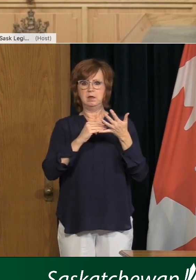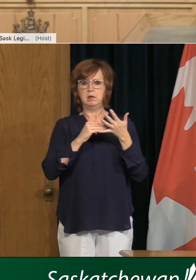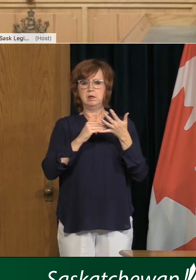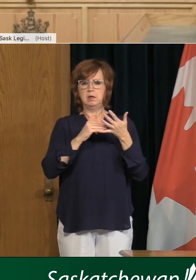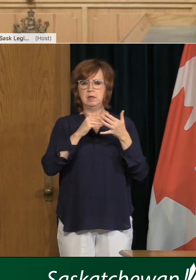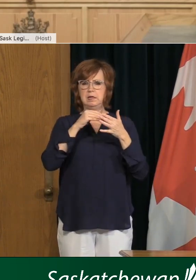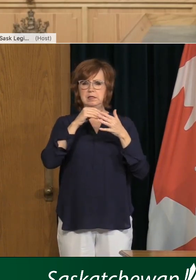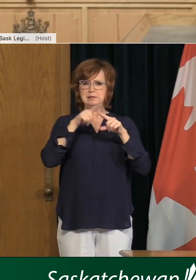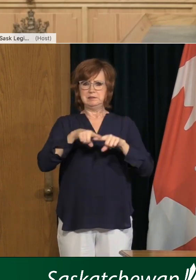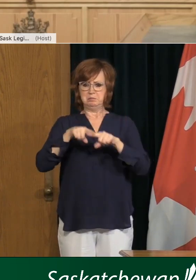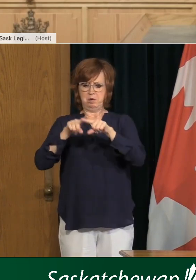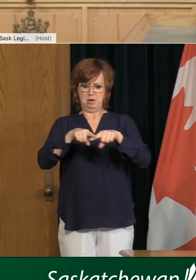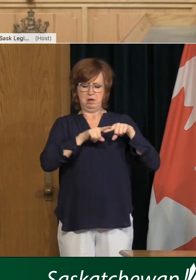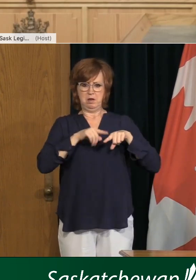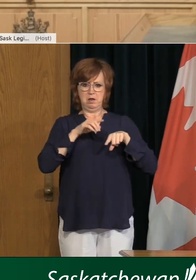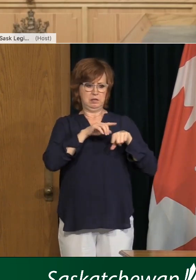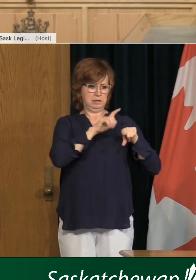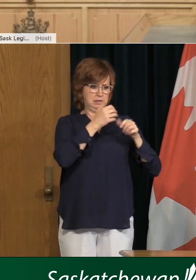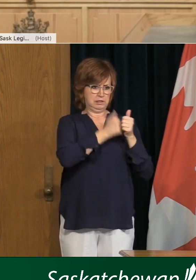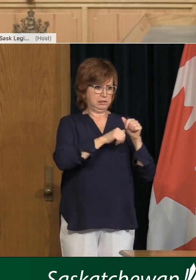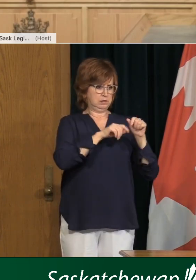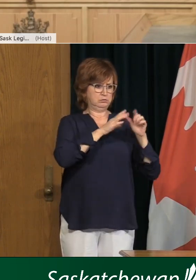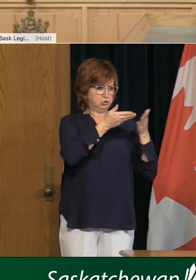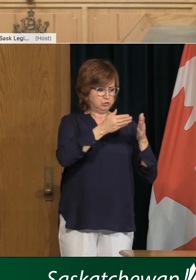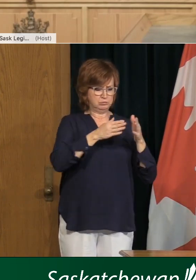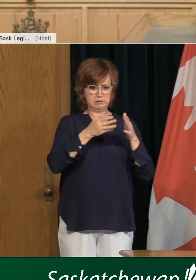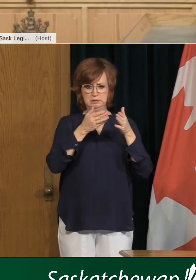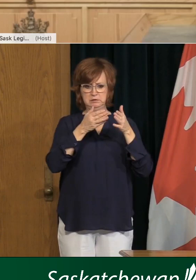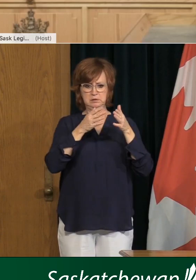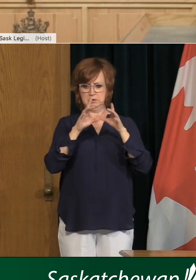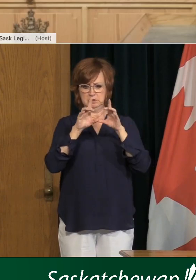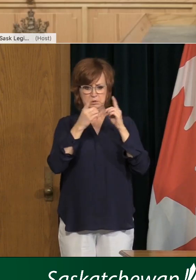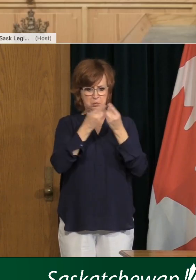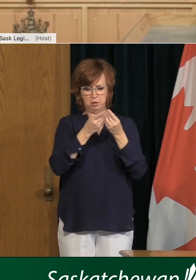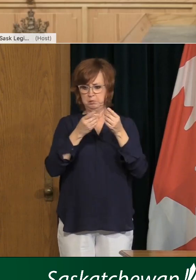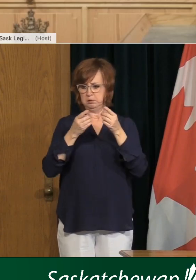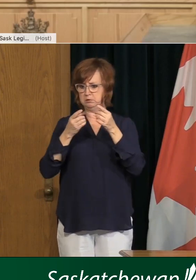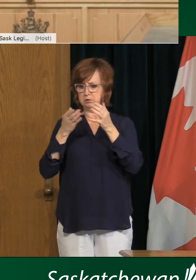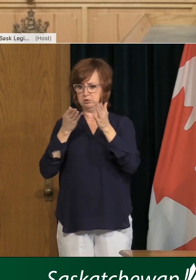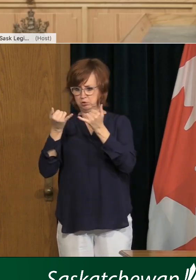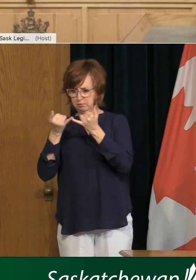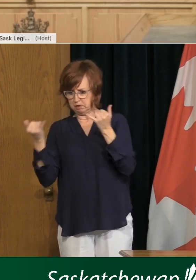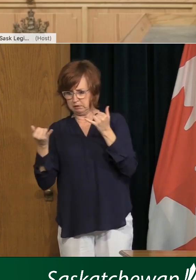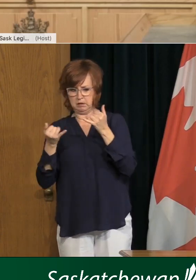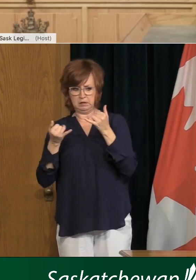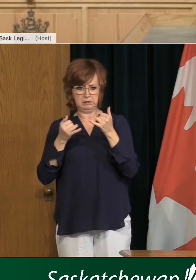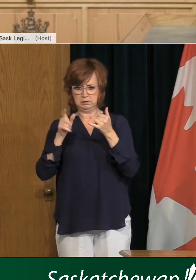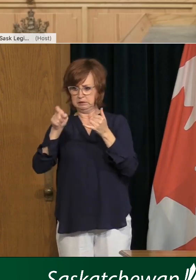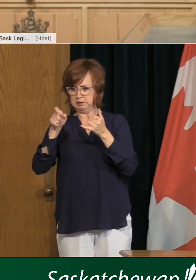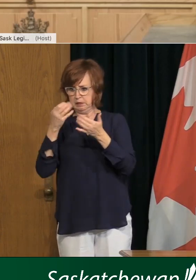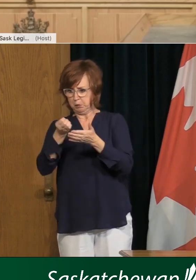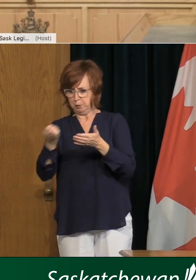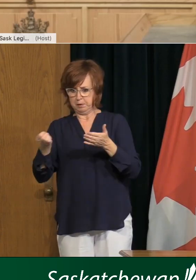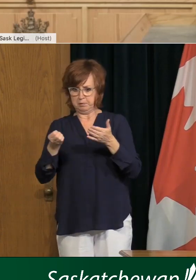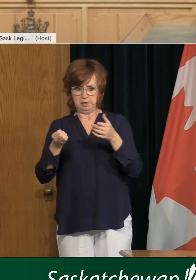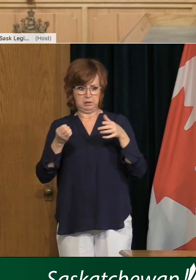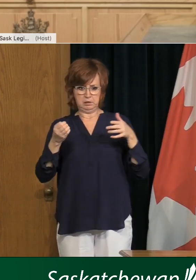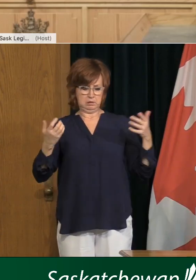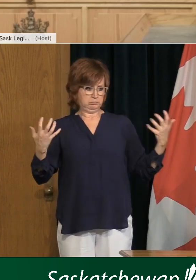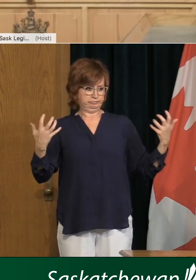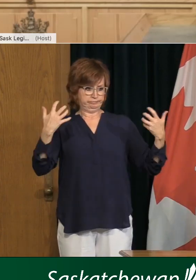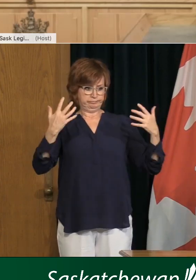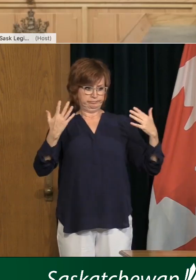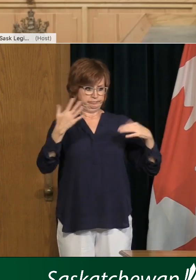the interdependencies between various services, service lines, and resource requirements, which are